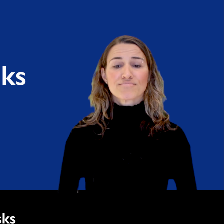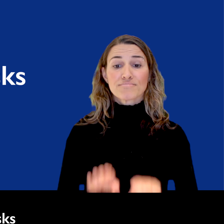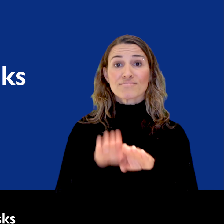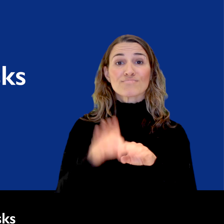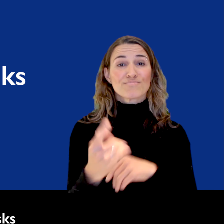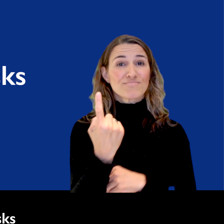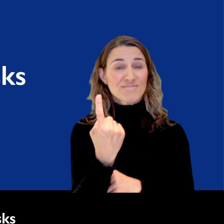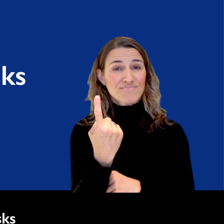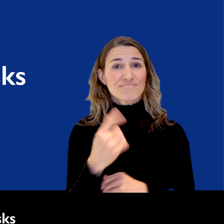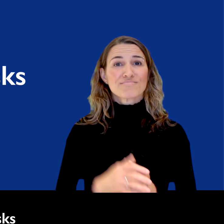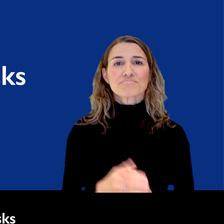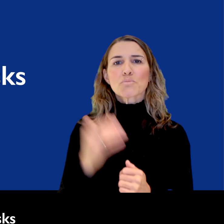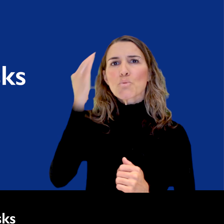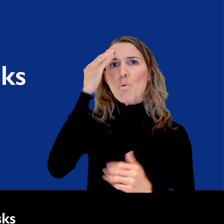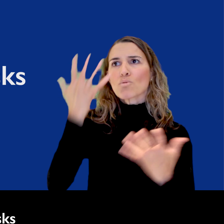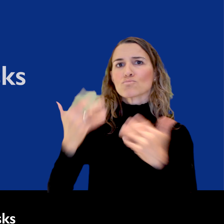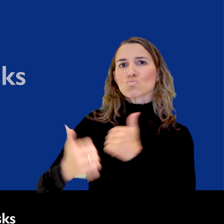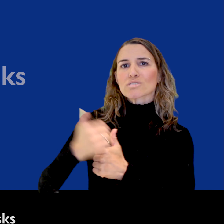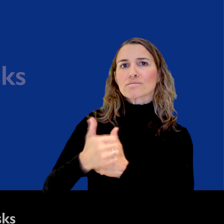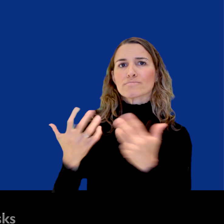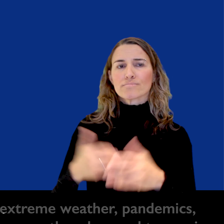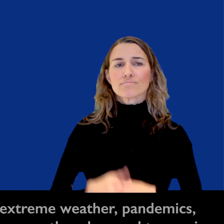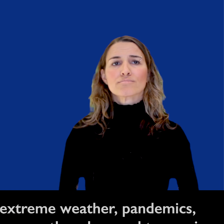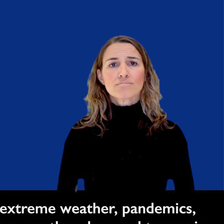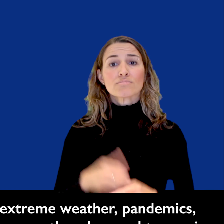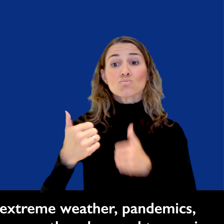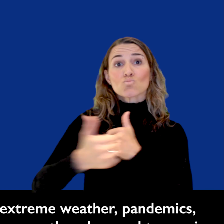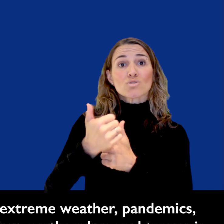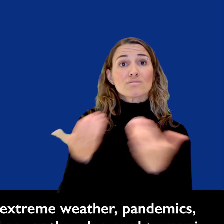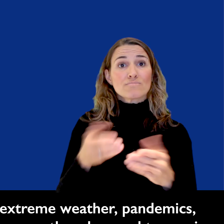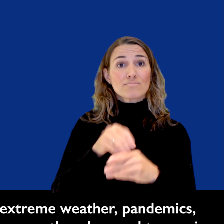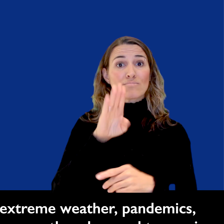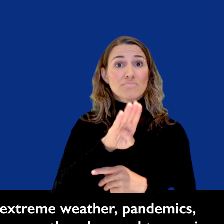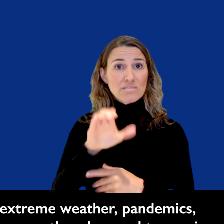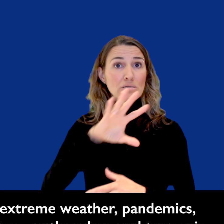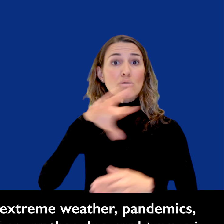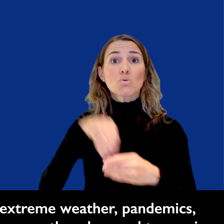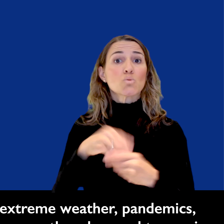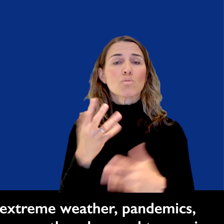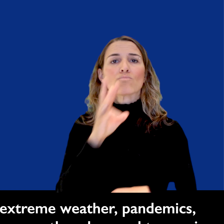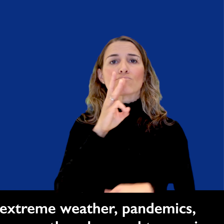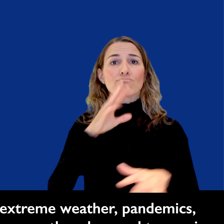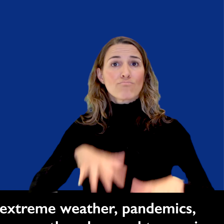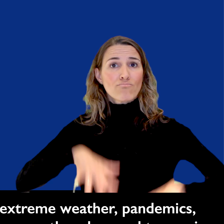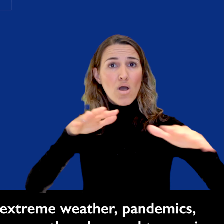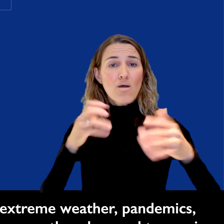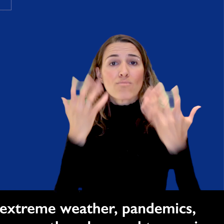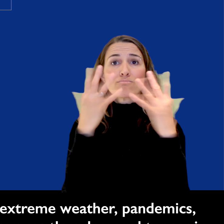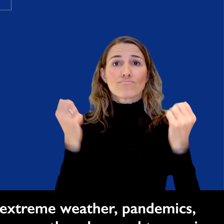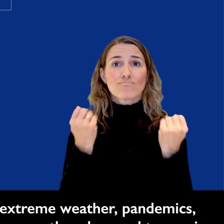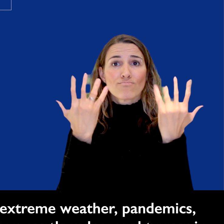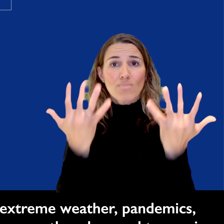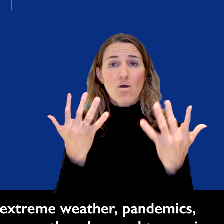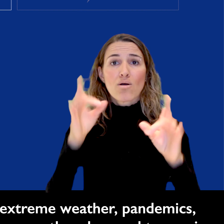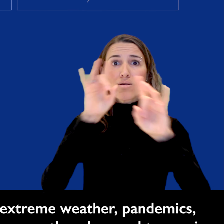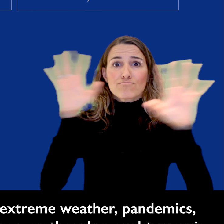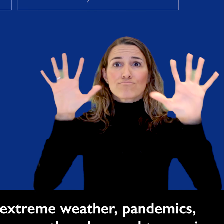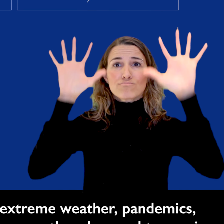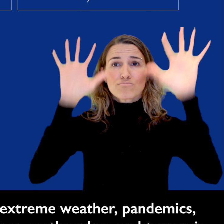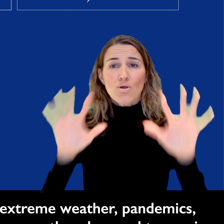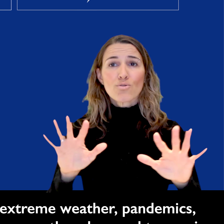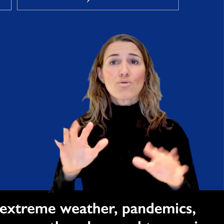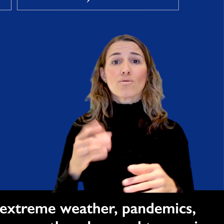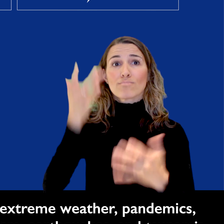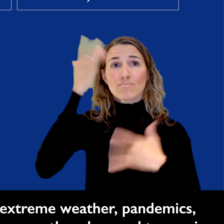Step 1. Know the risks. Risks in British Columbia include floods, wildfires, extreme